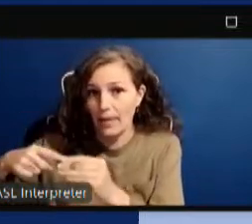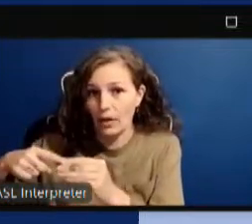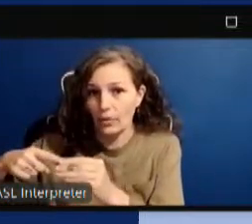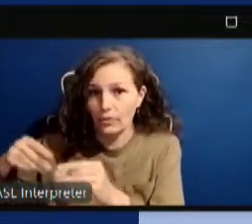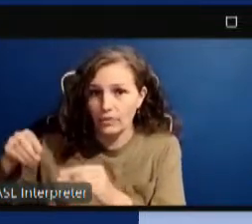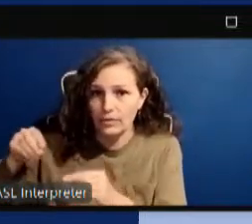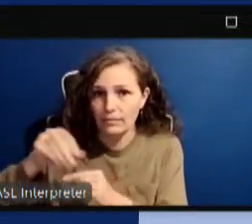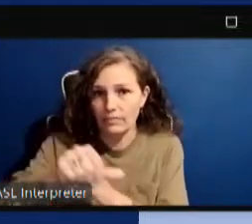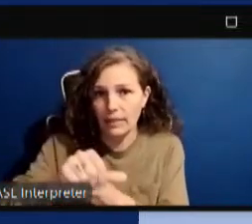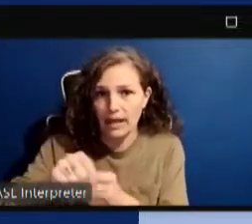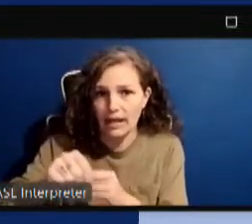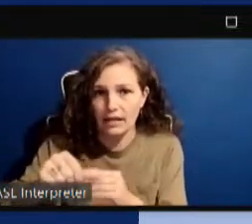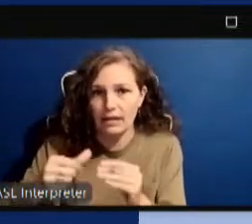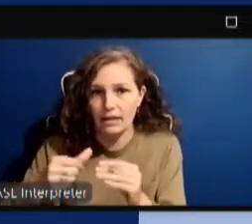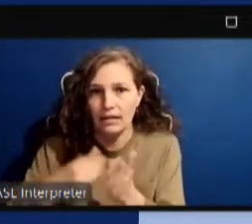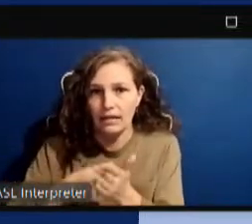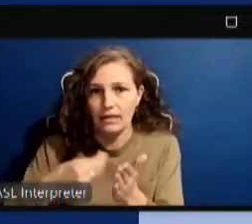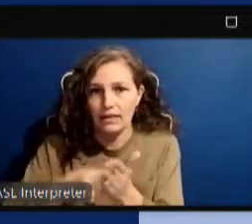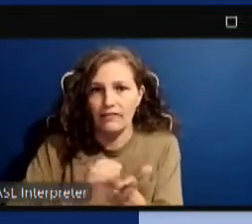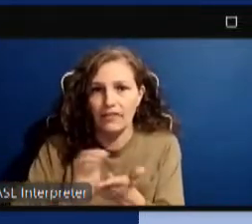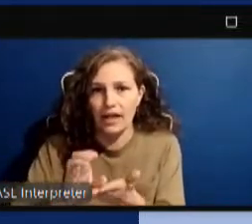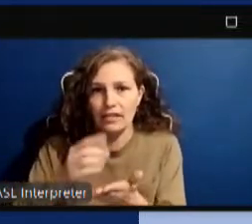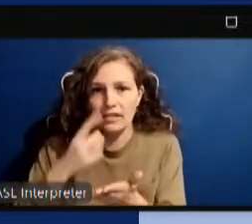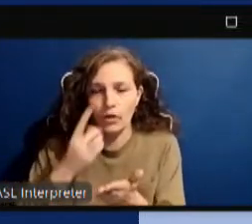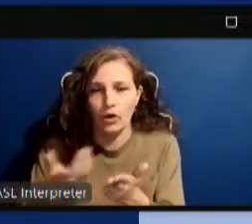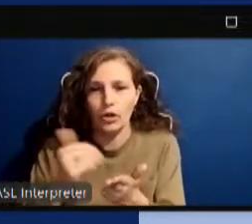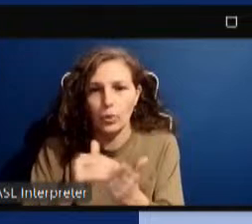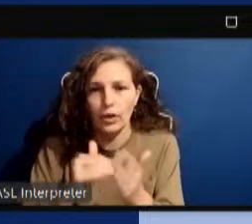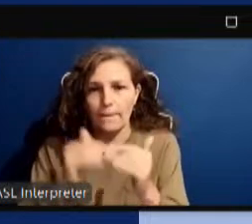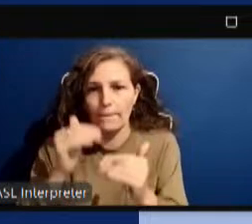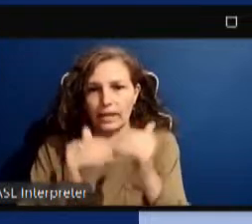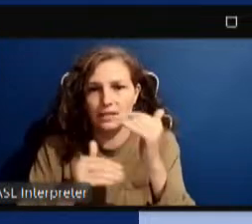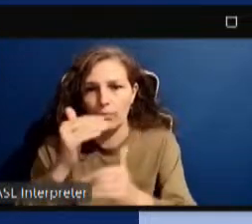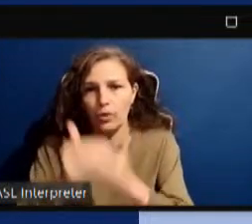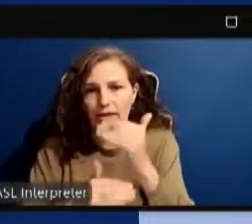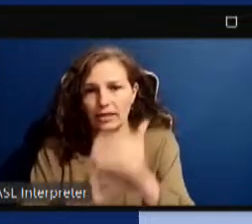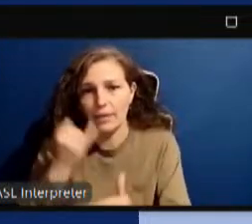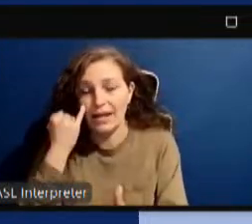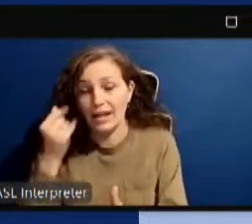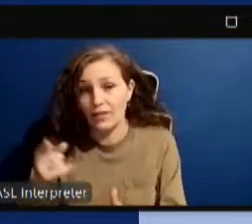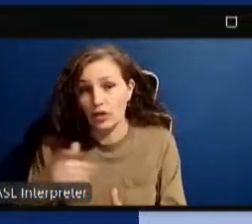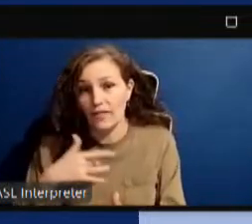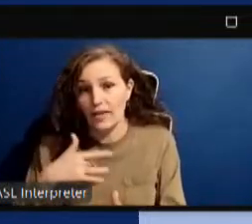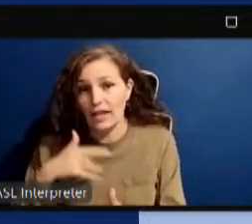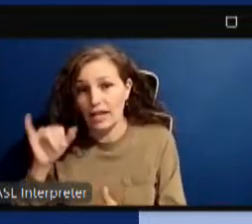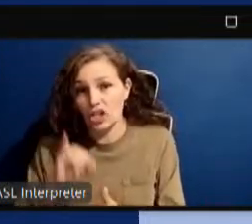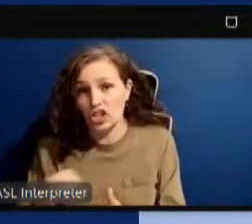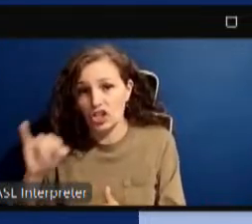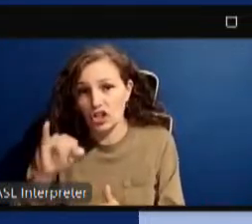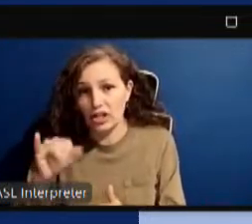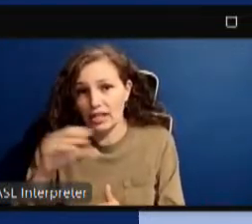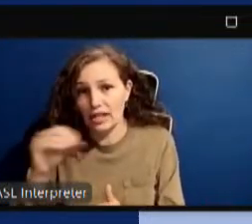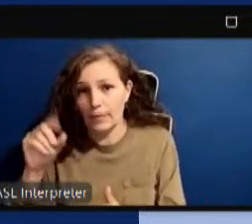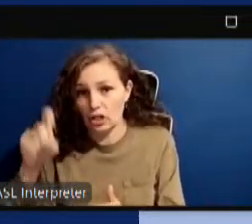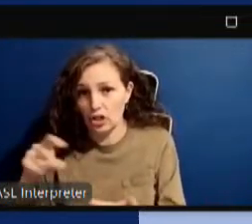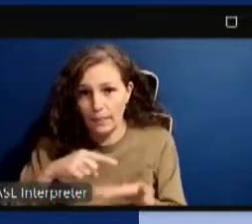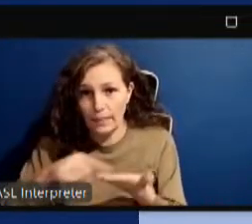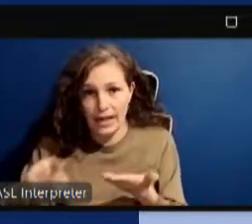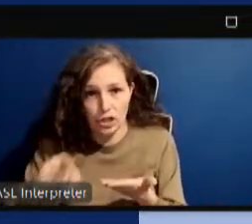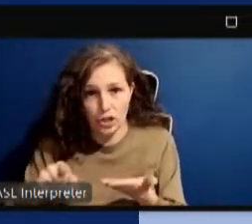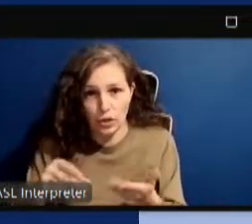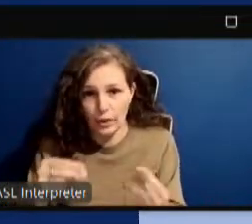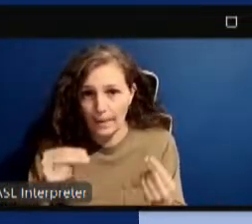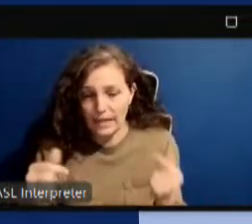start the rebuilding process. But if you feel your insurance company should be paying you those funds immediately and they're withholding